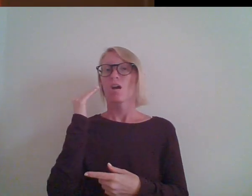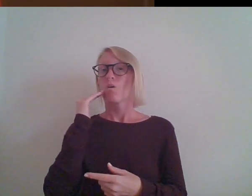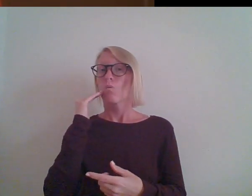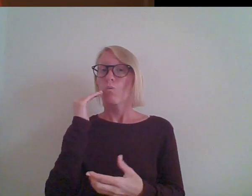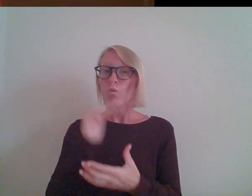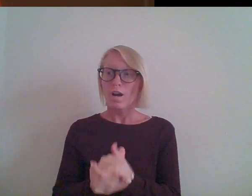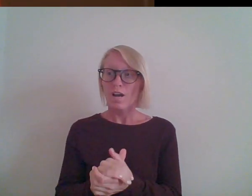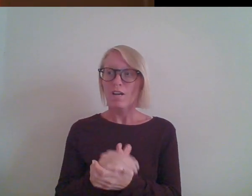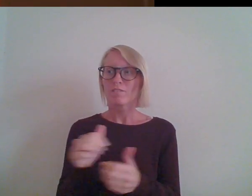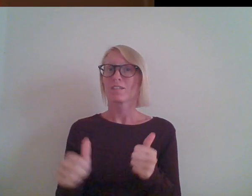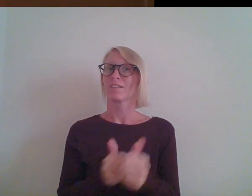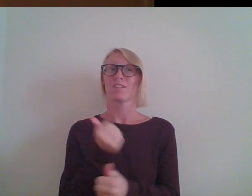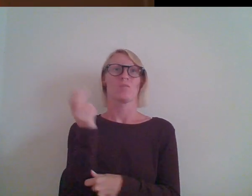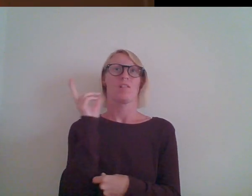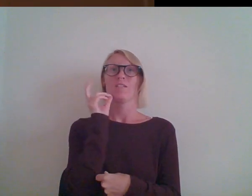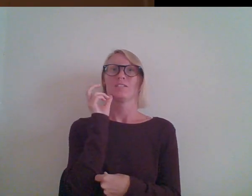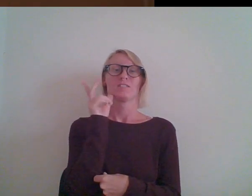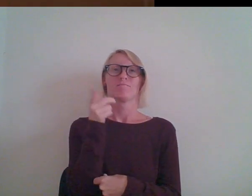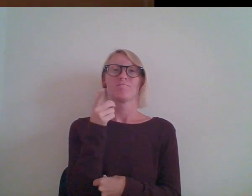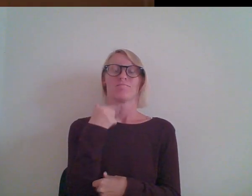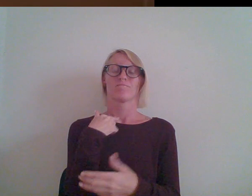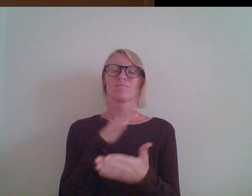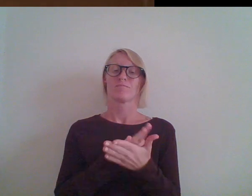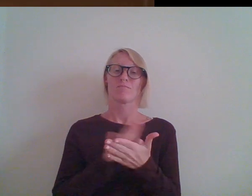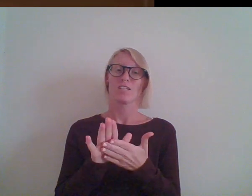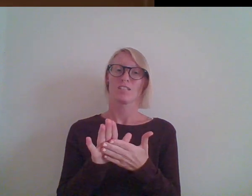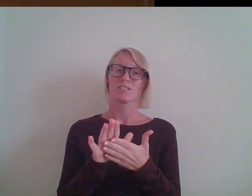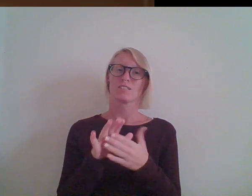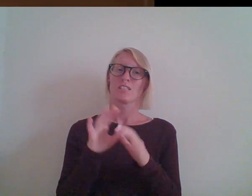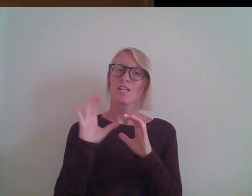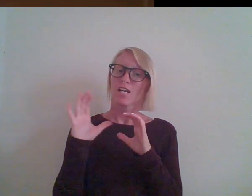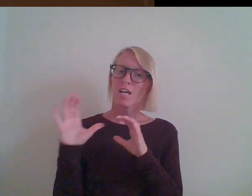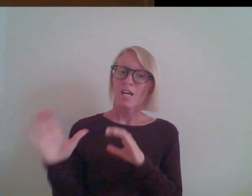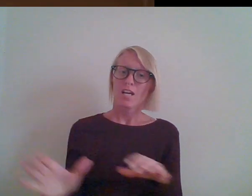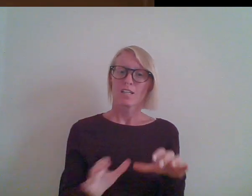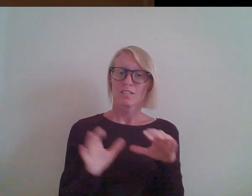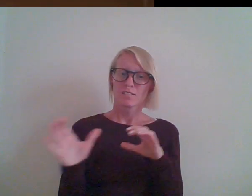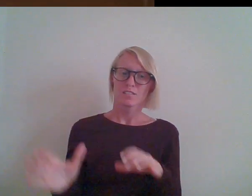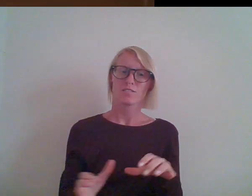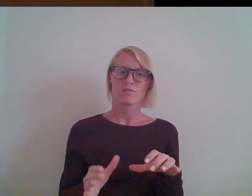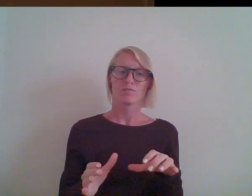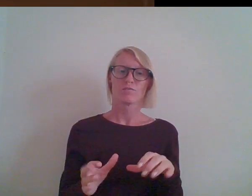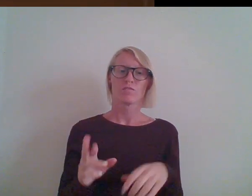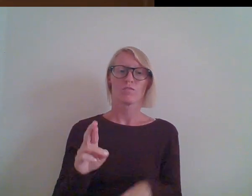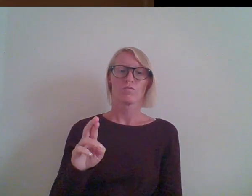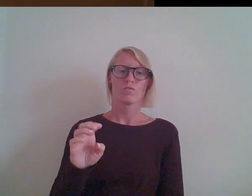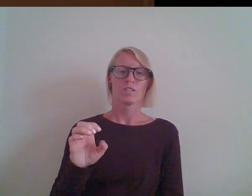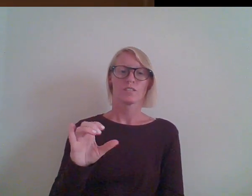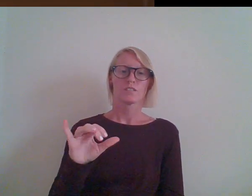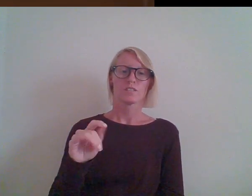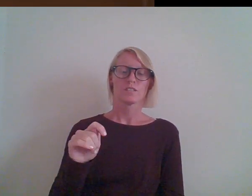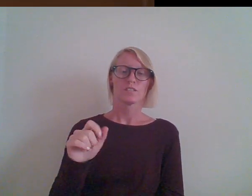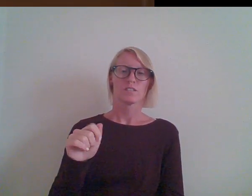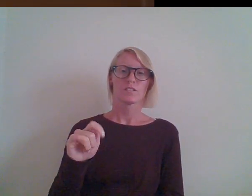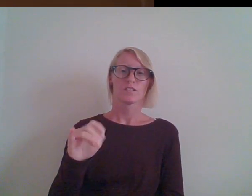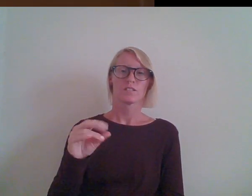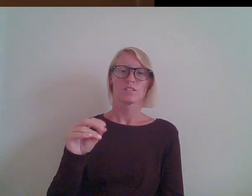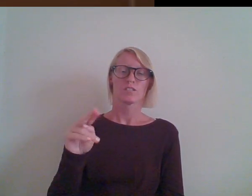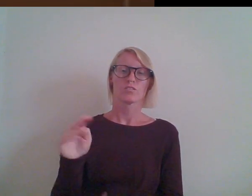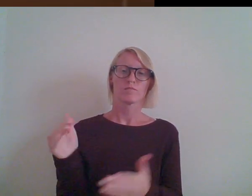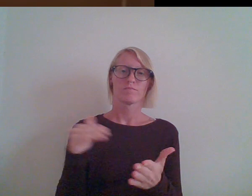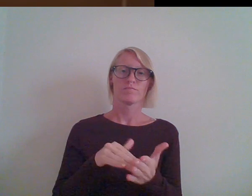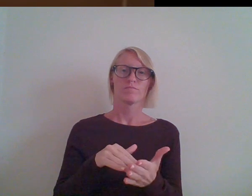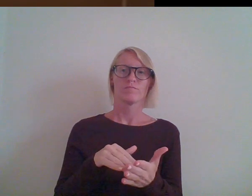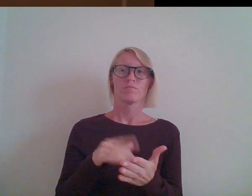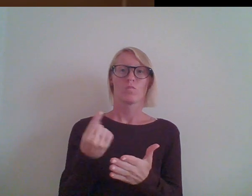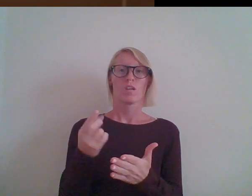anybody who would listen. It's a nice way of learning. Active recitation. By the way, one piece of research said 80% of your